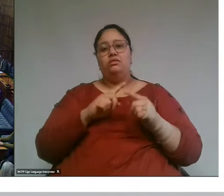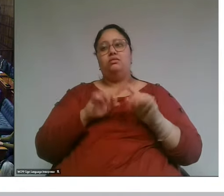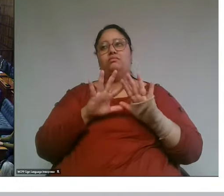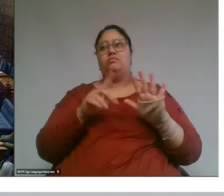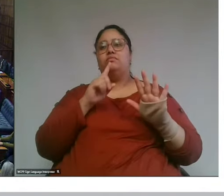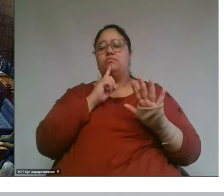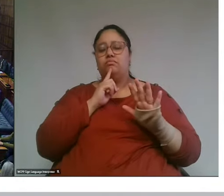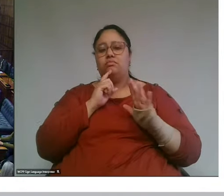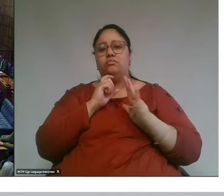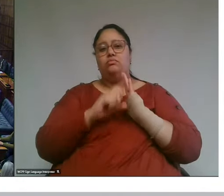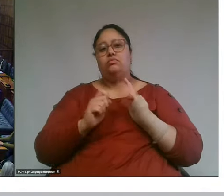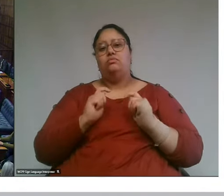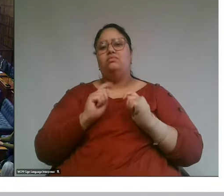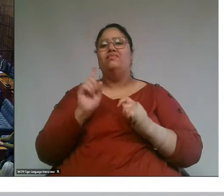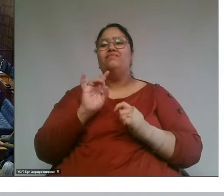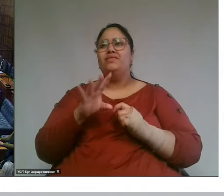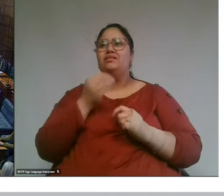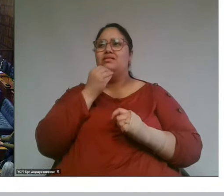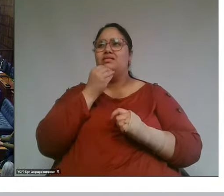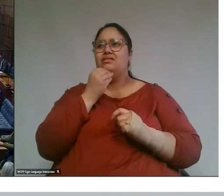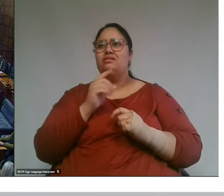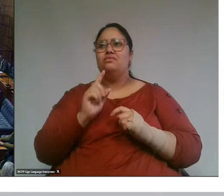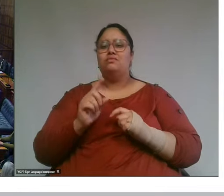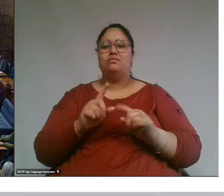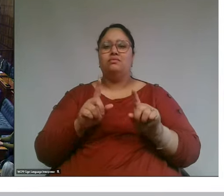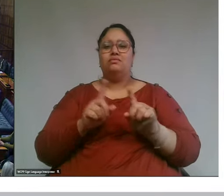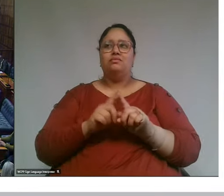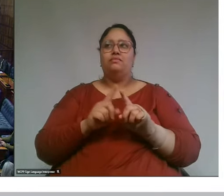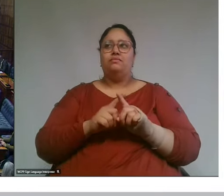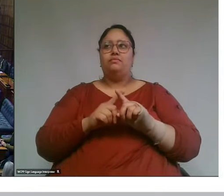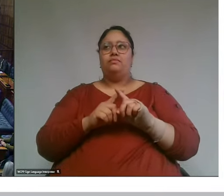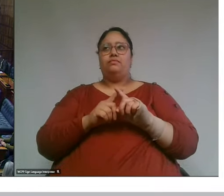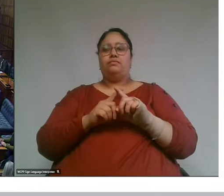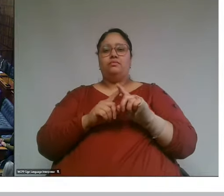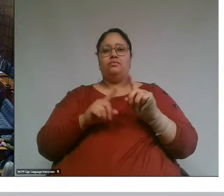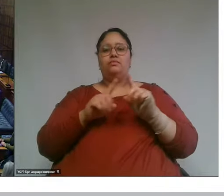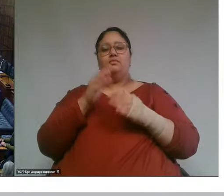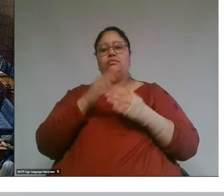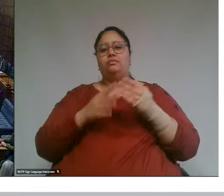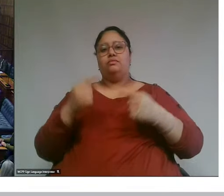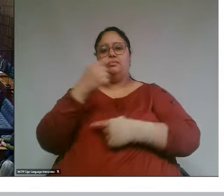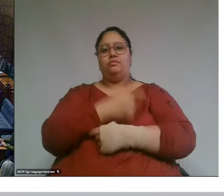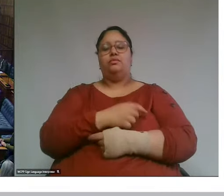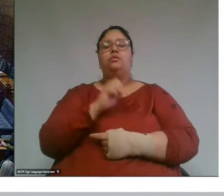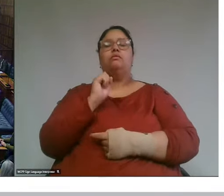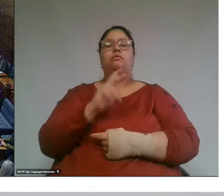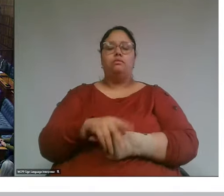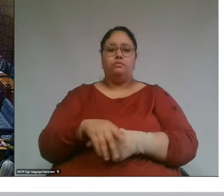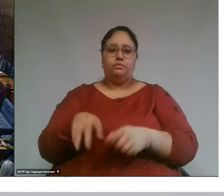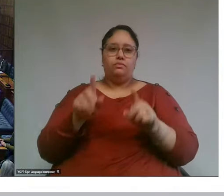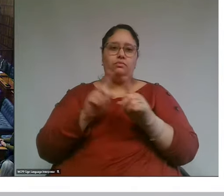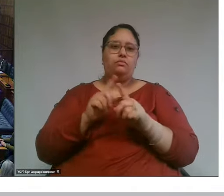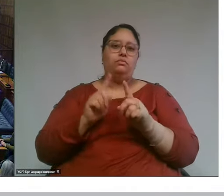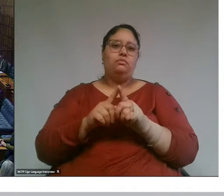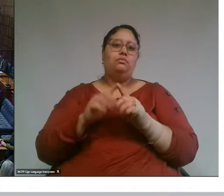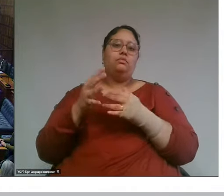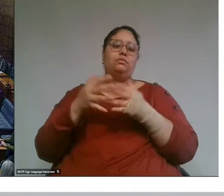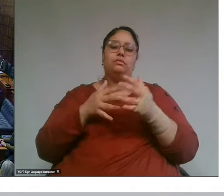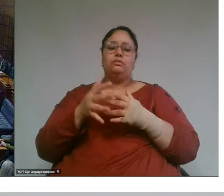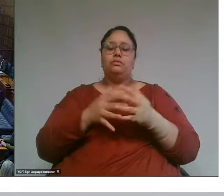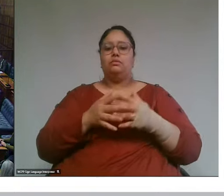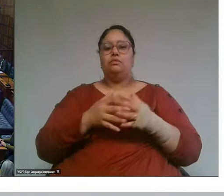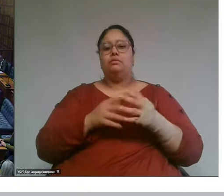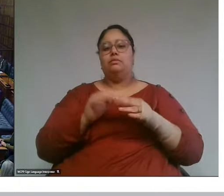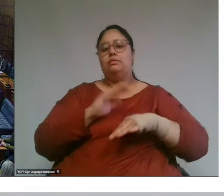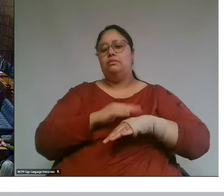Rand cost of transport instability of taxes at at the end of the day I mean they don't have any what would term a